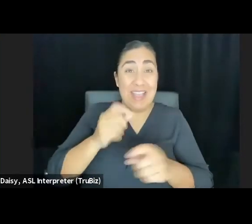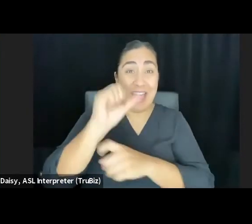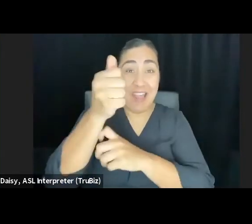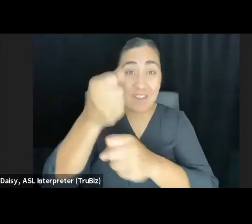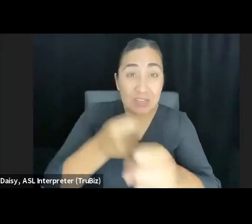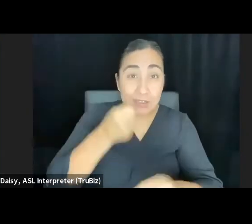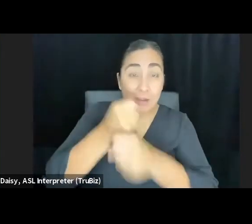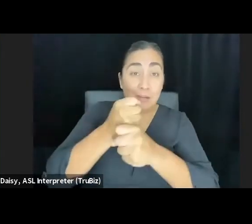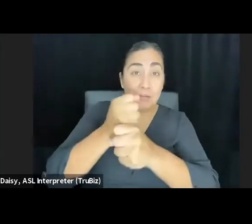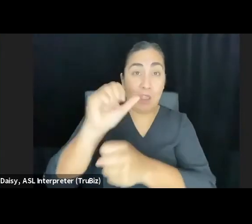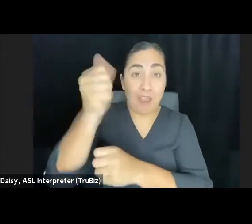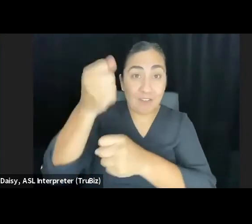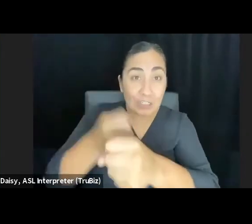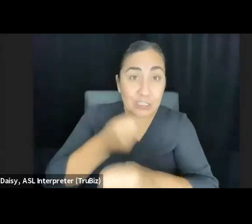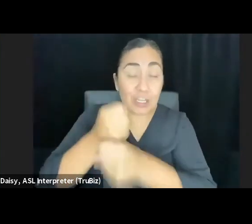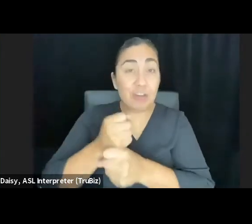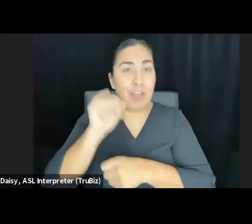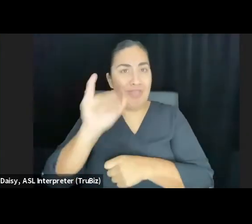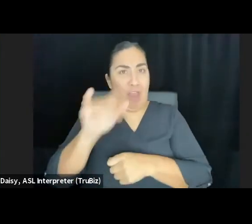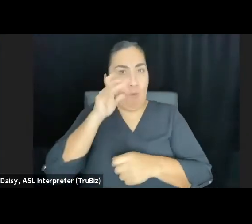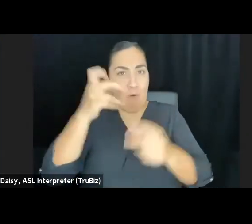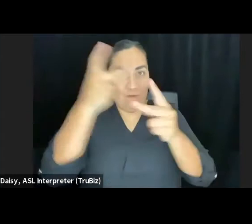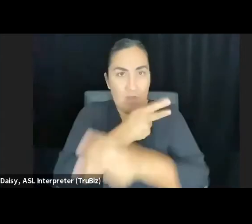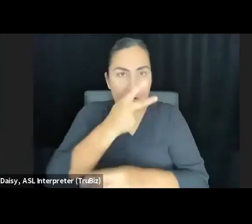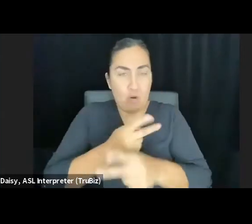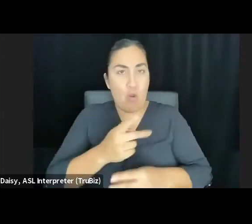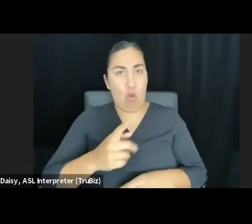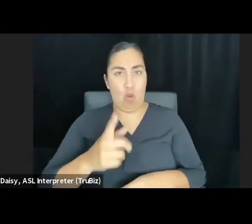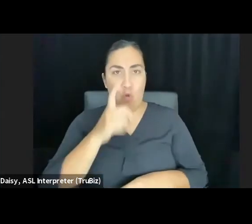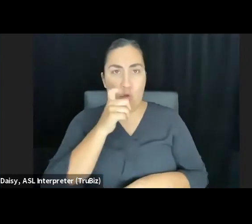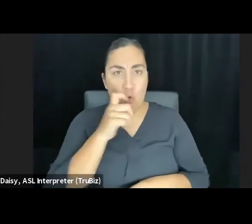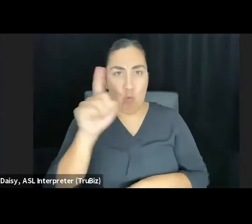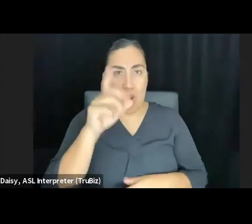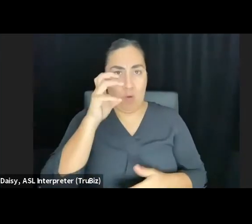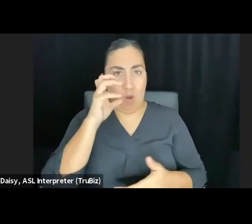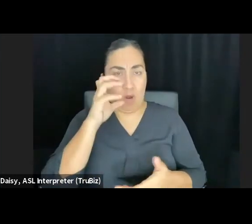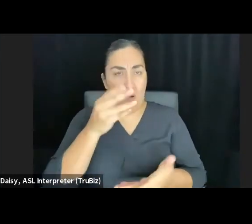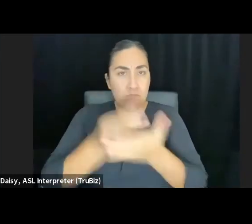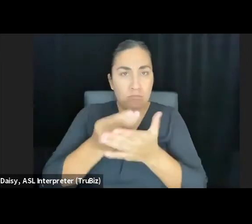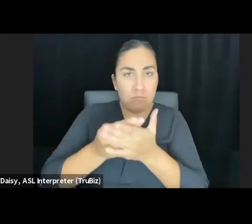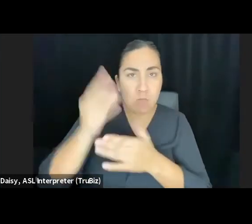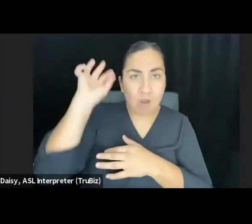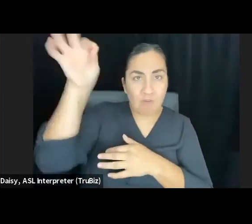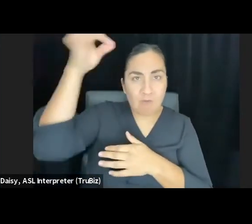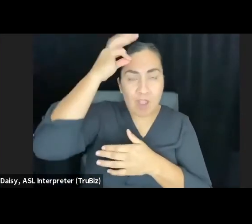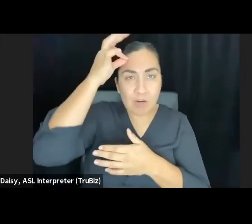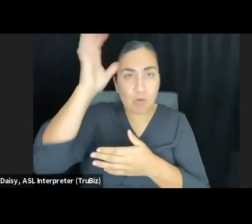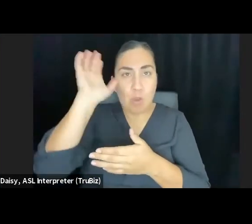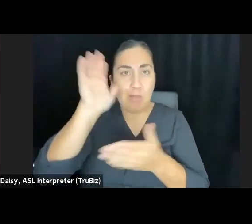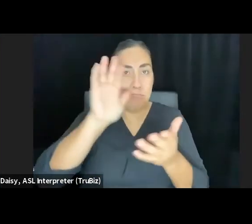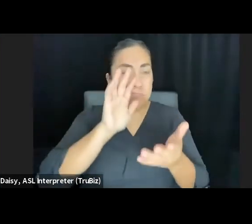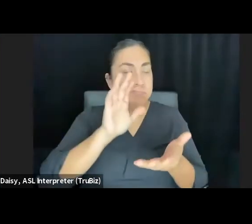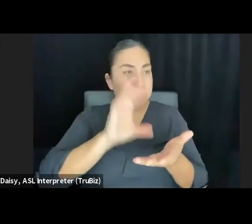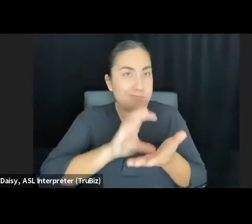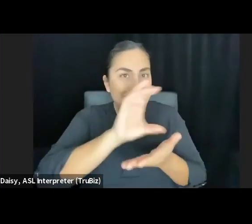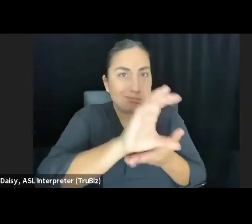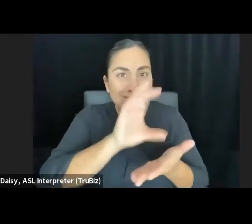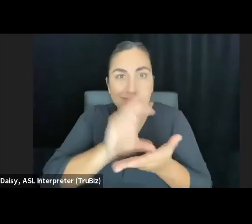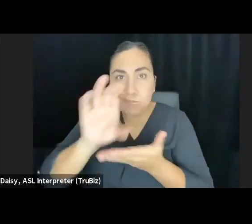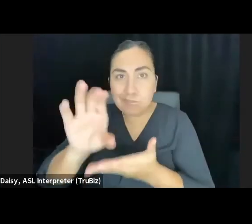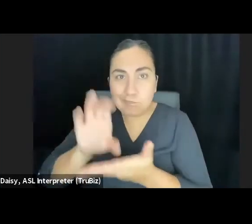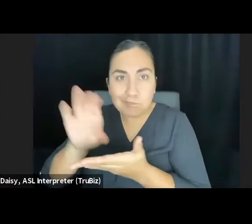federal funds, what schools get funded, and that all happens by filling out your census.